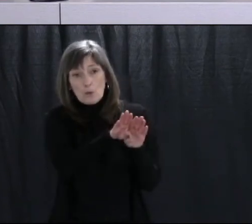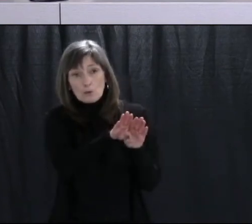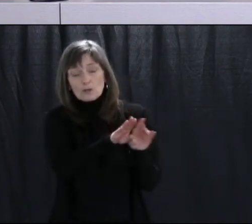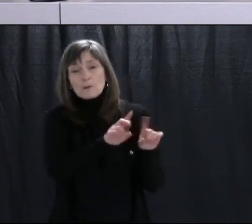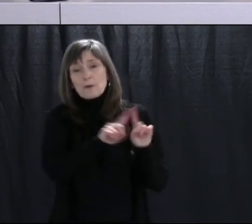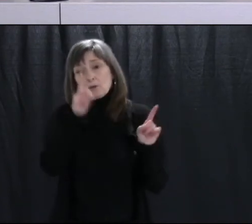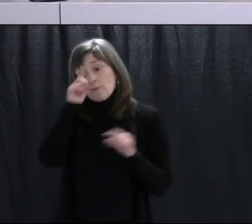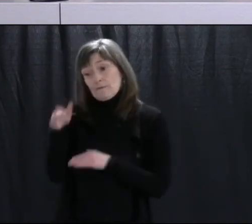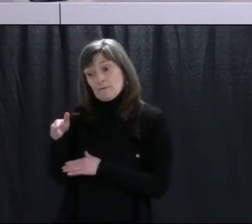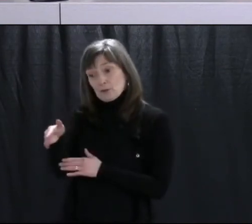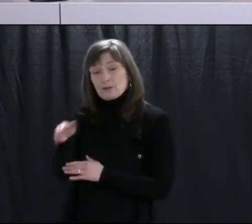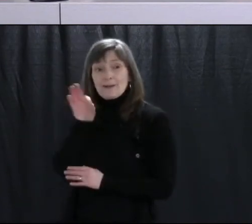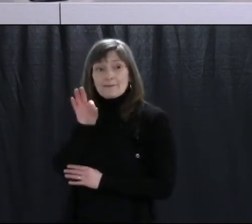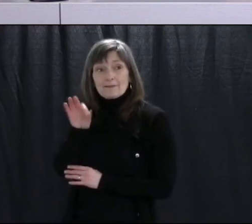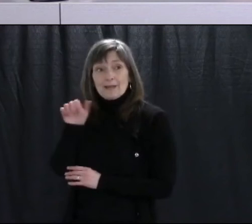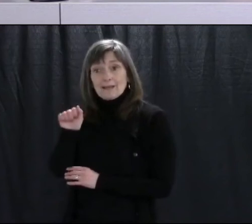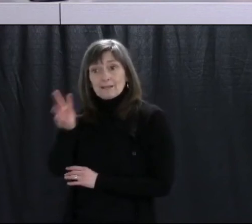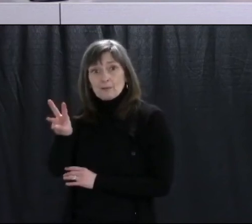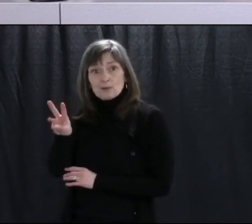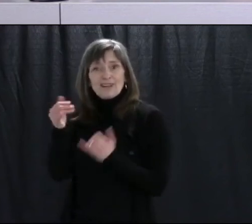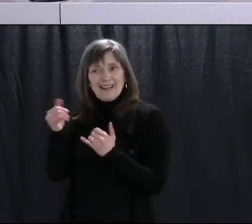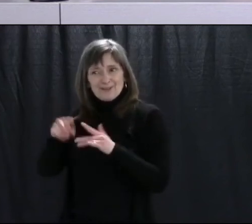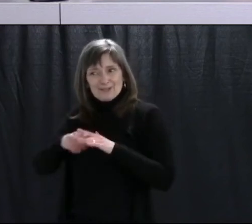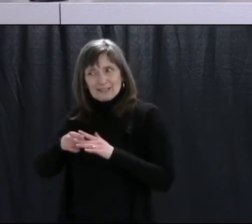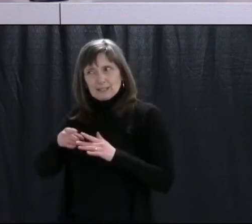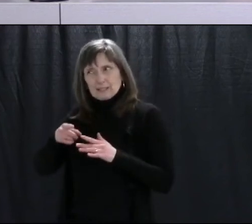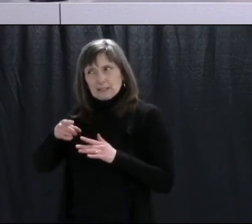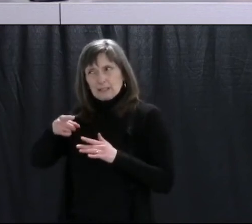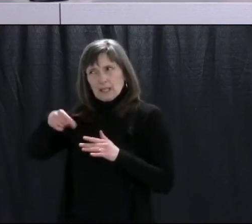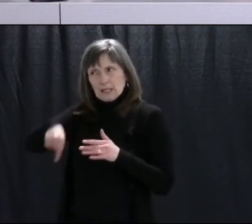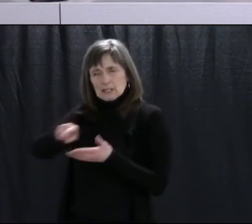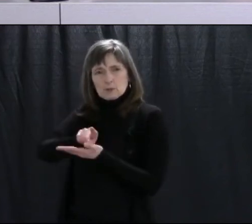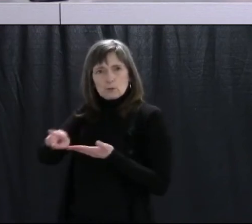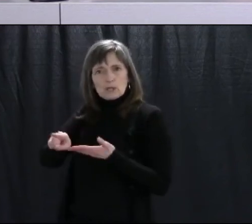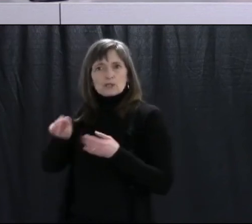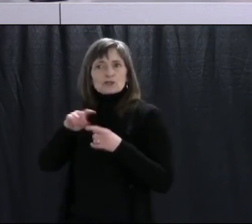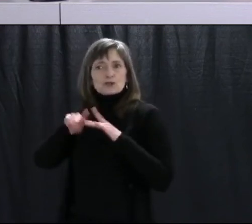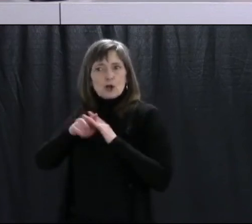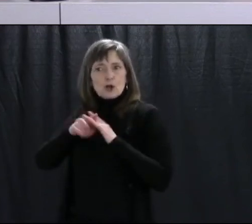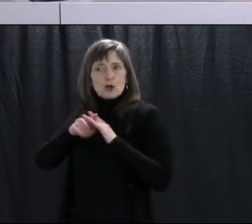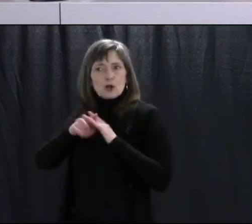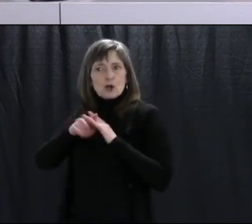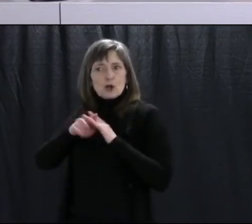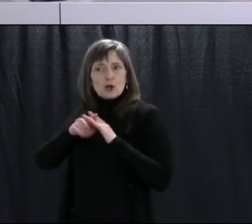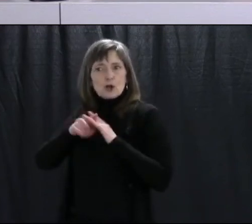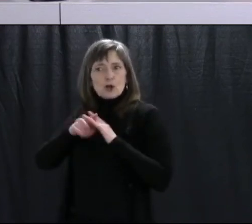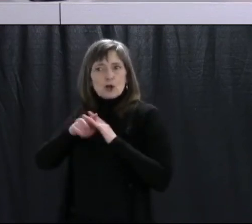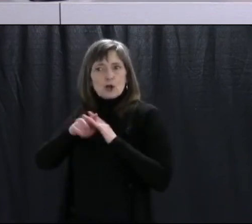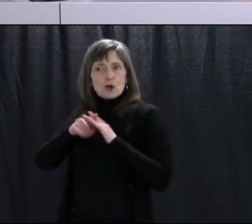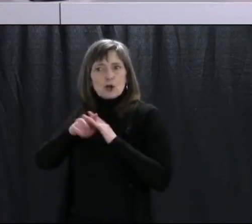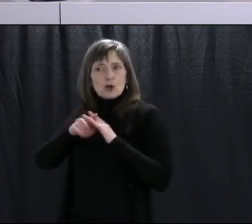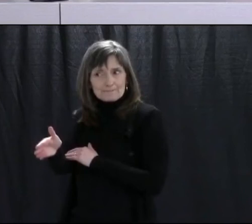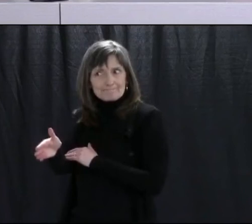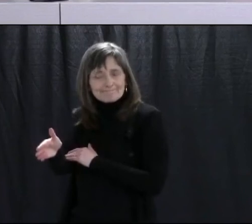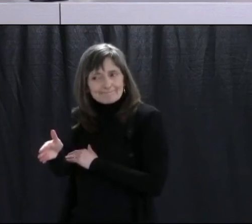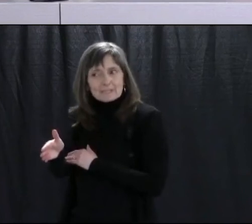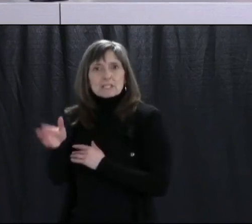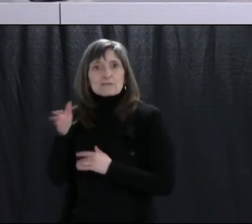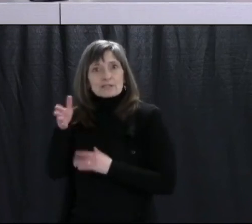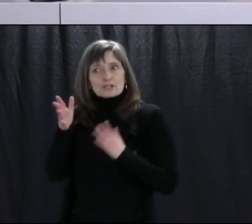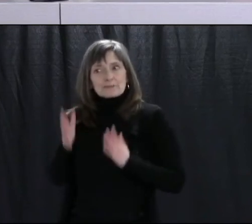the FFAW is to begin price negotiations this week. Fishermen are worried about what this means in terms